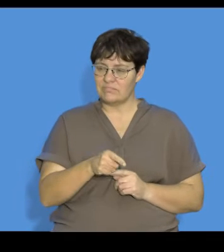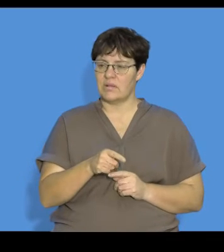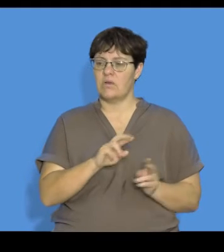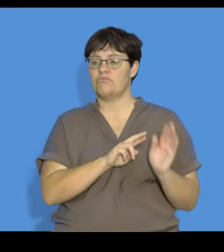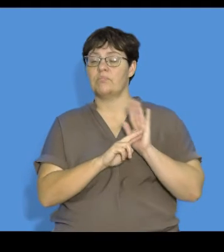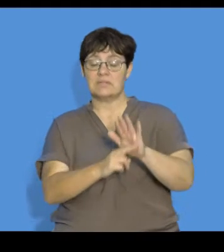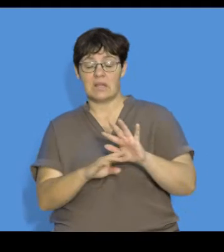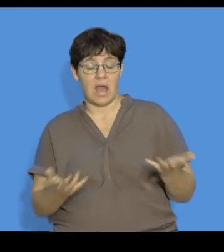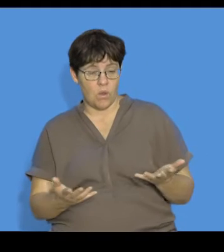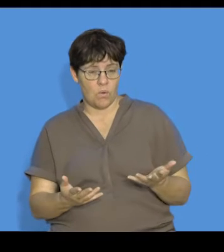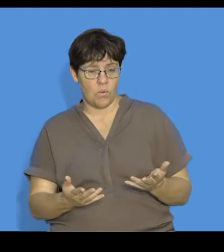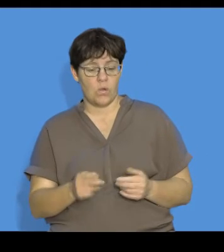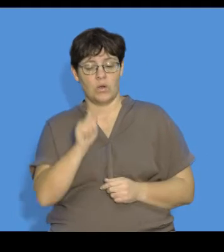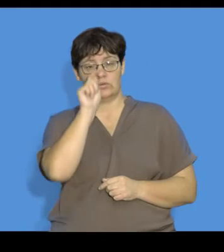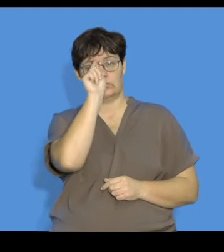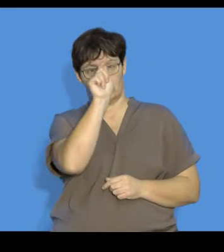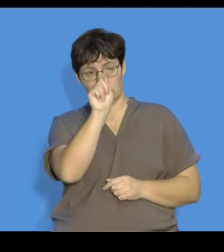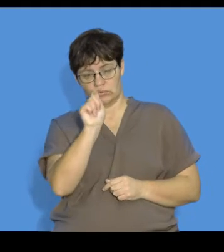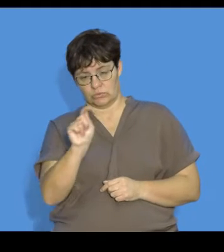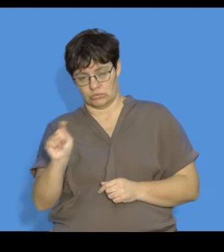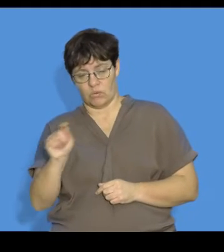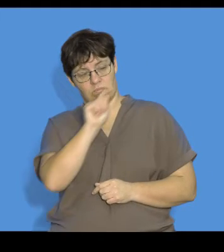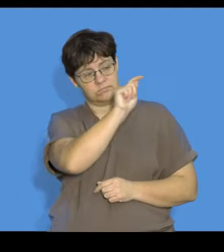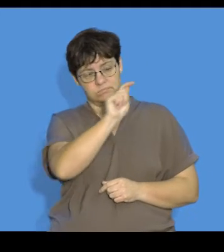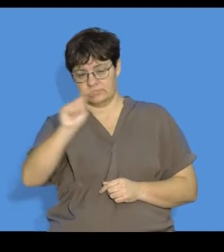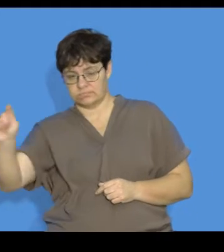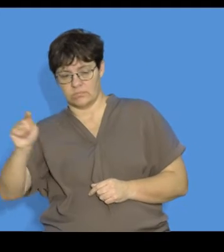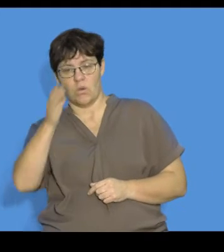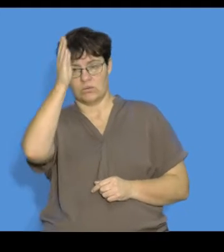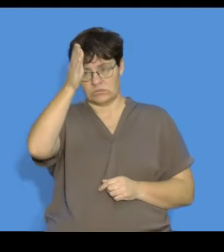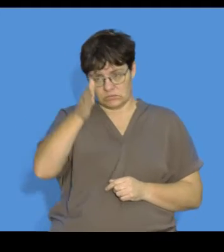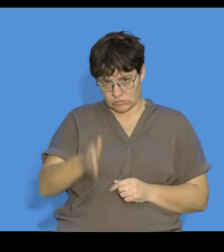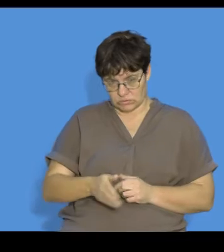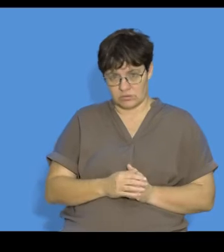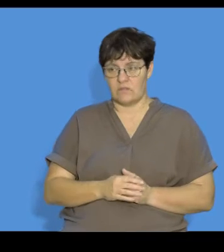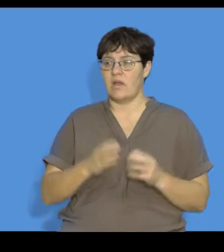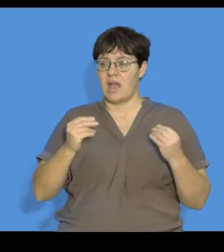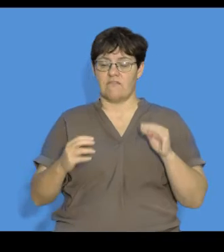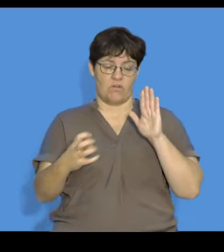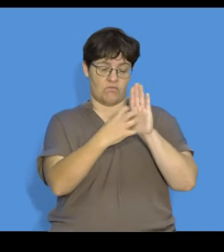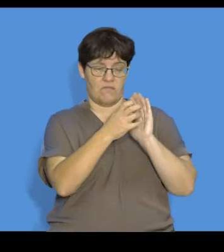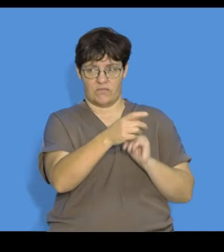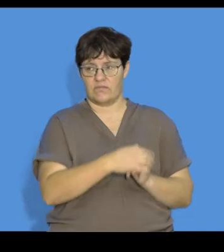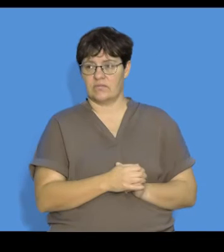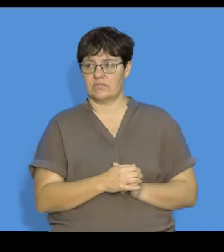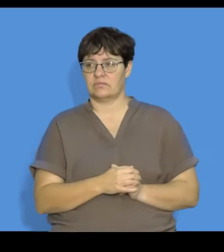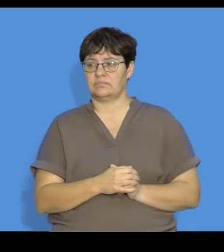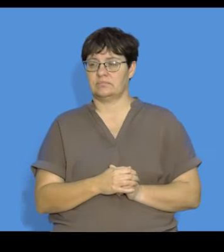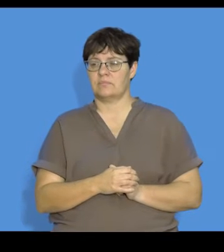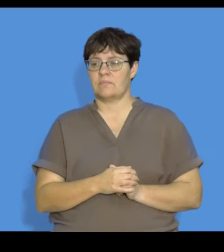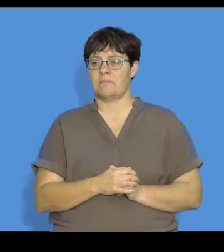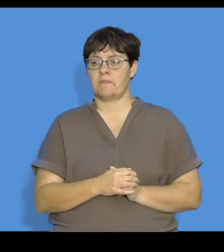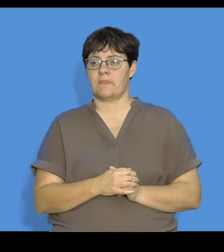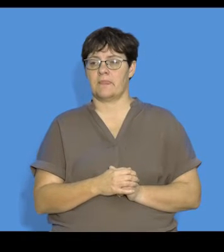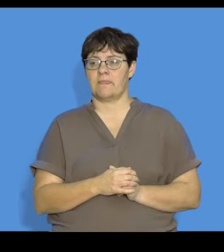a dotted line. Now, what this means is if I have a graph like this or a Cartesian plane, and I